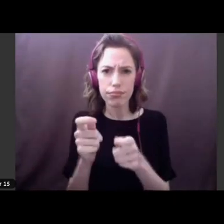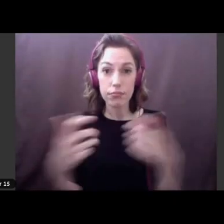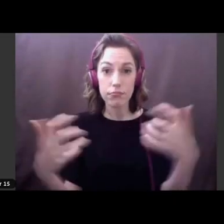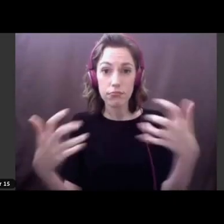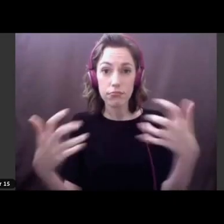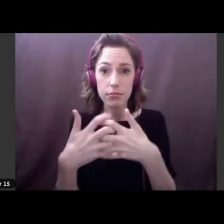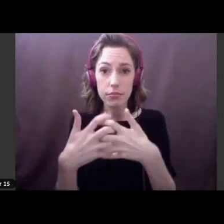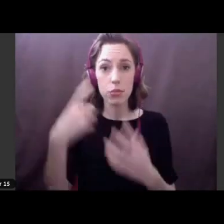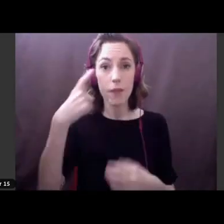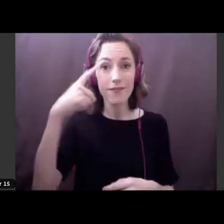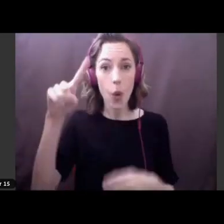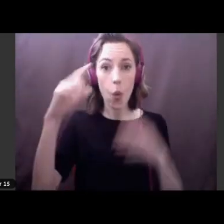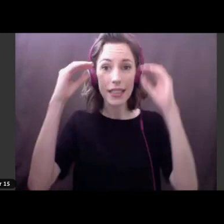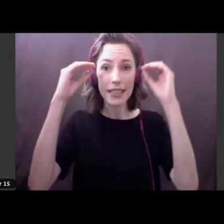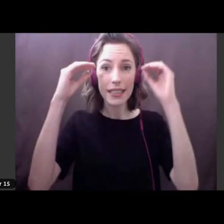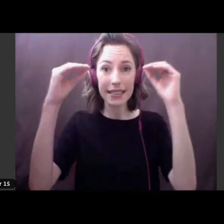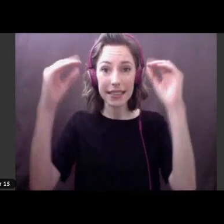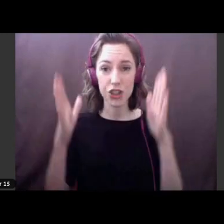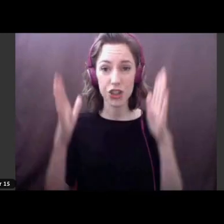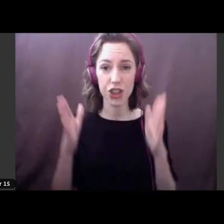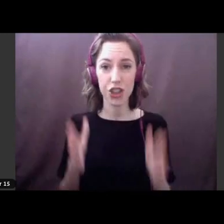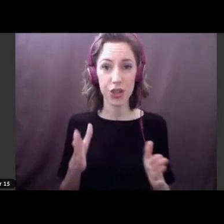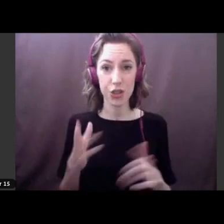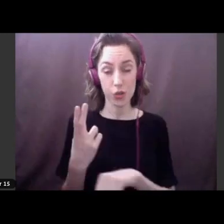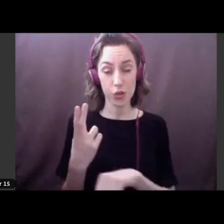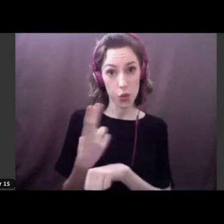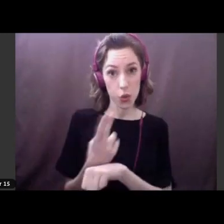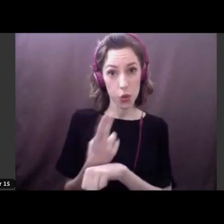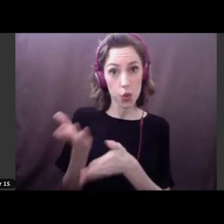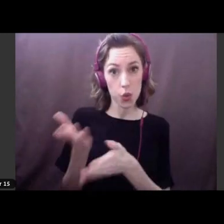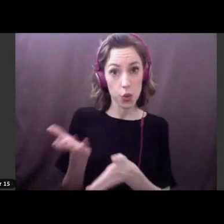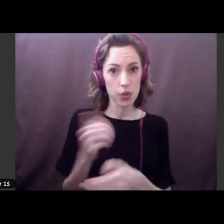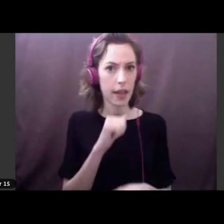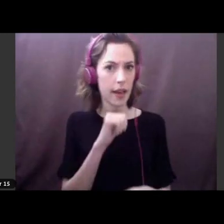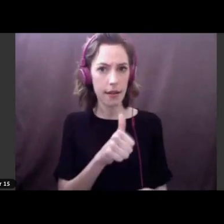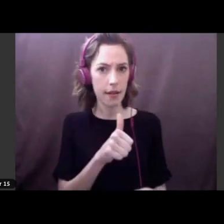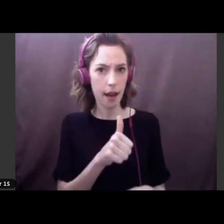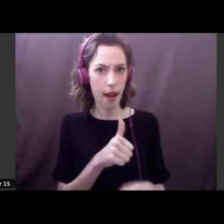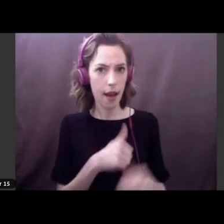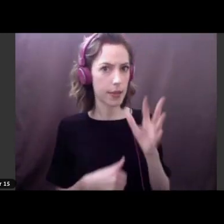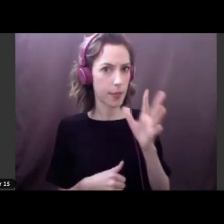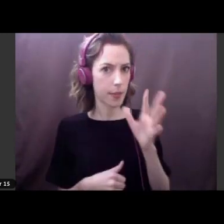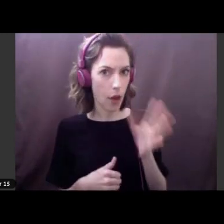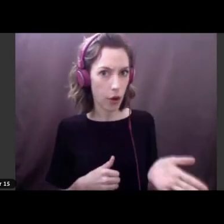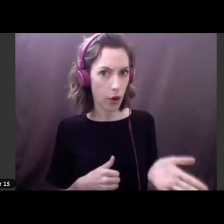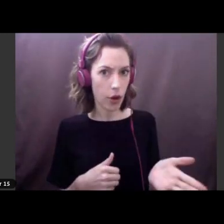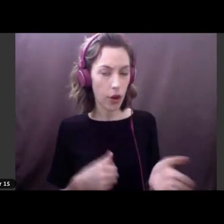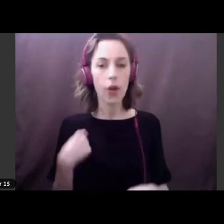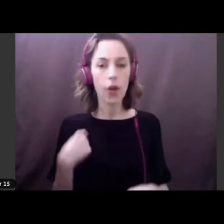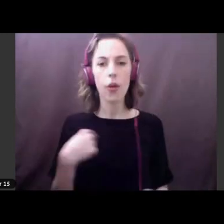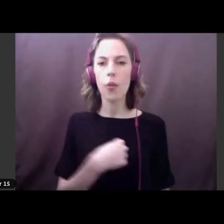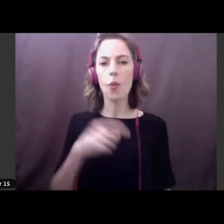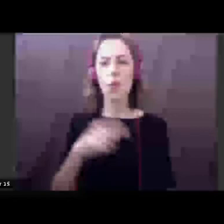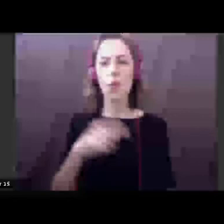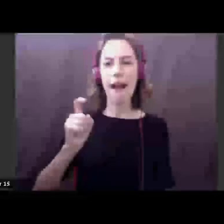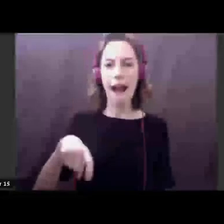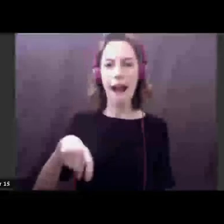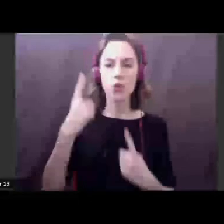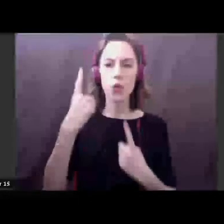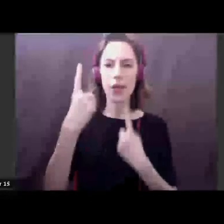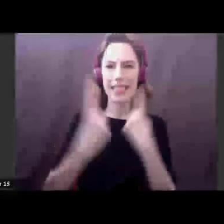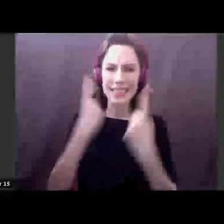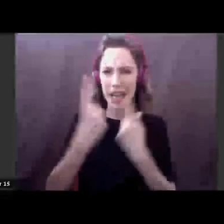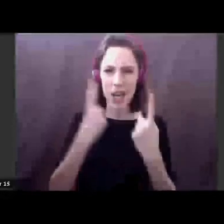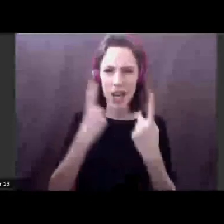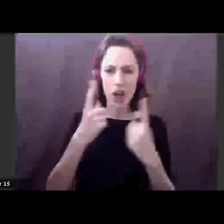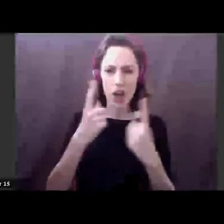at the difference in the environment. Rather than a household survey where we're asking a mother